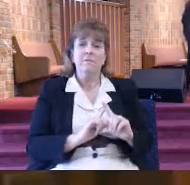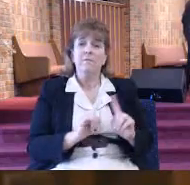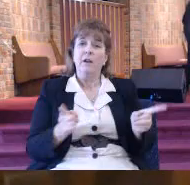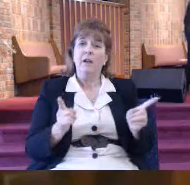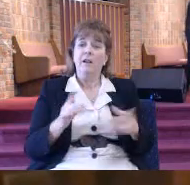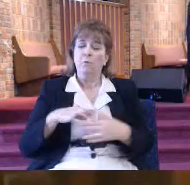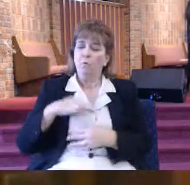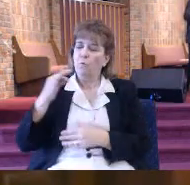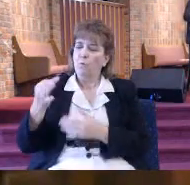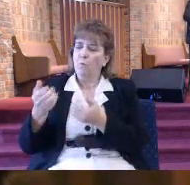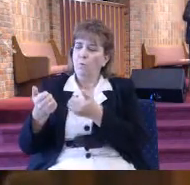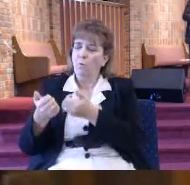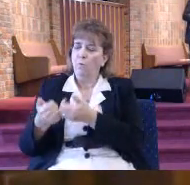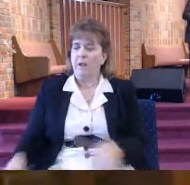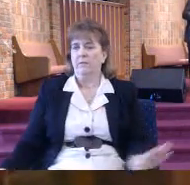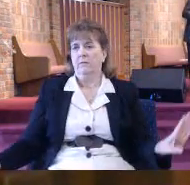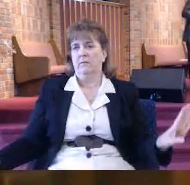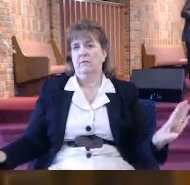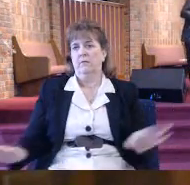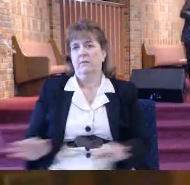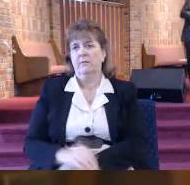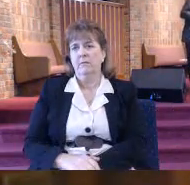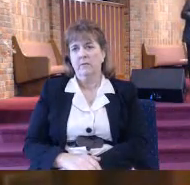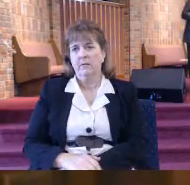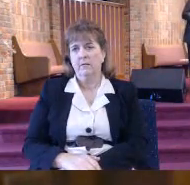and lose his own soul?